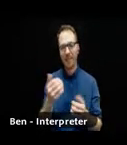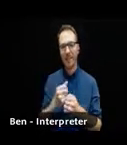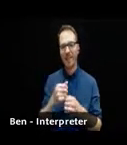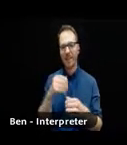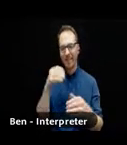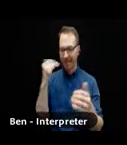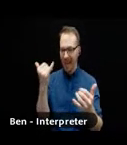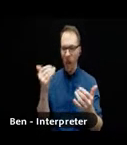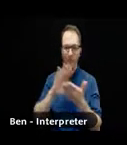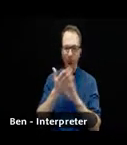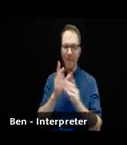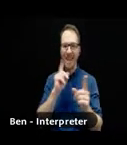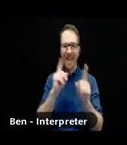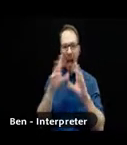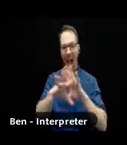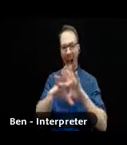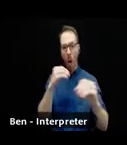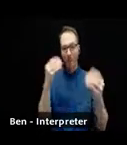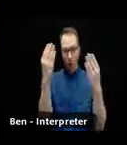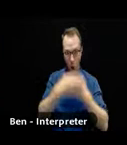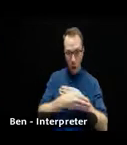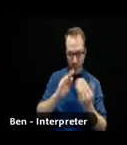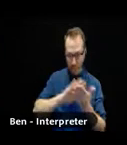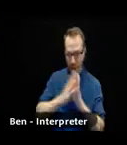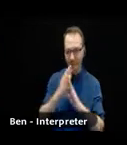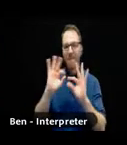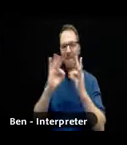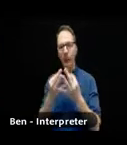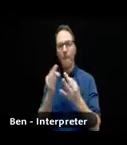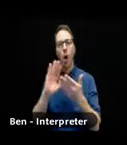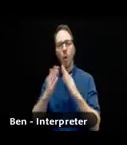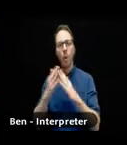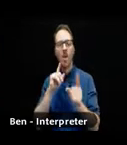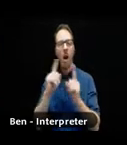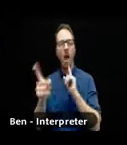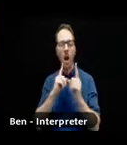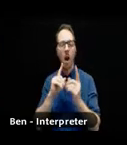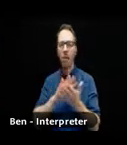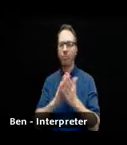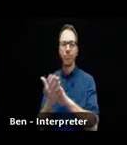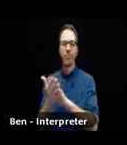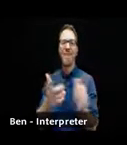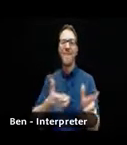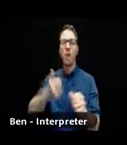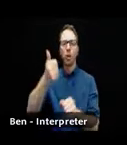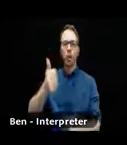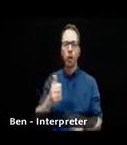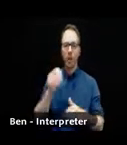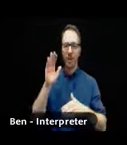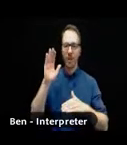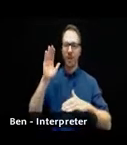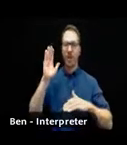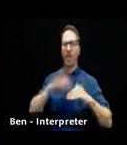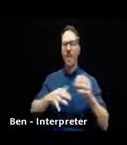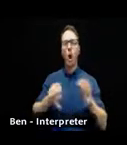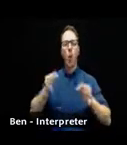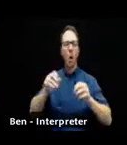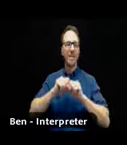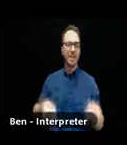out of the darkness and into family and community dialogue faster than court systems